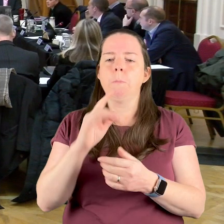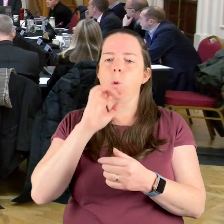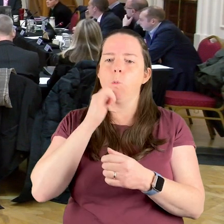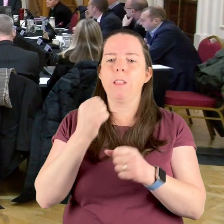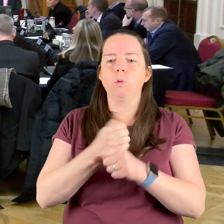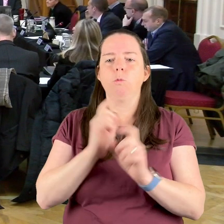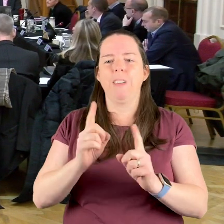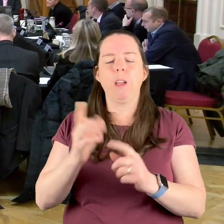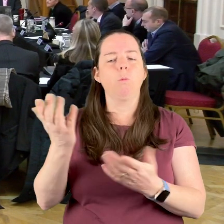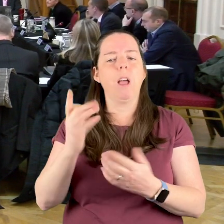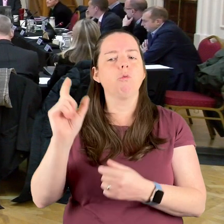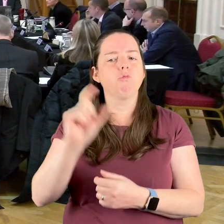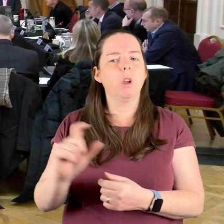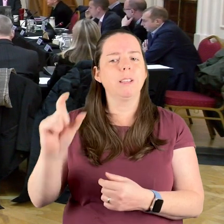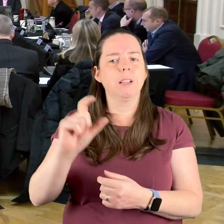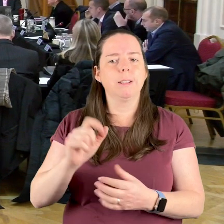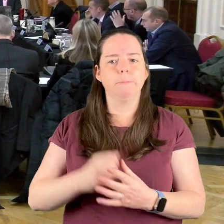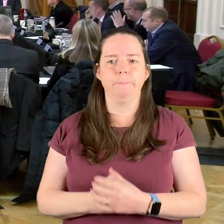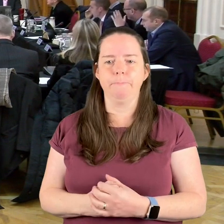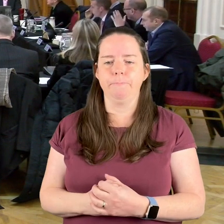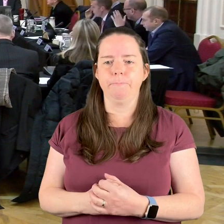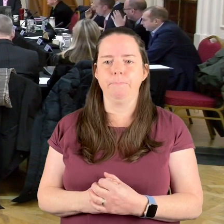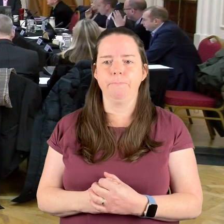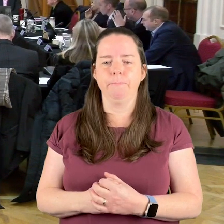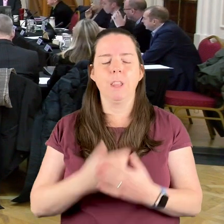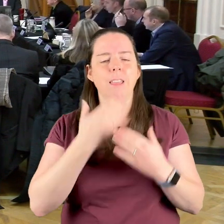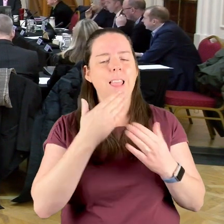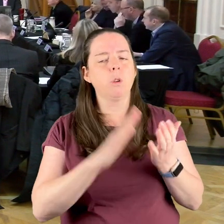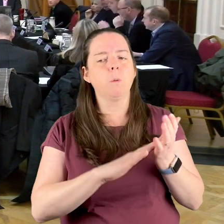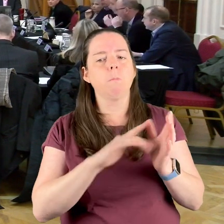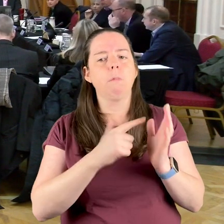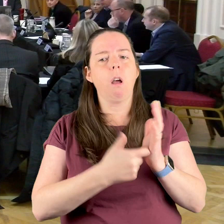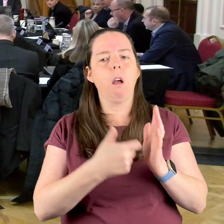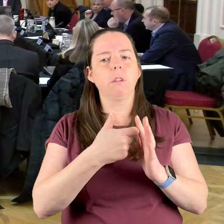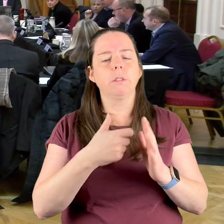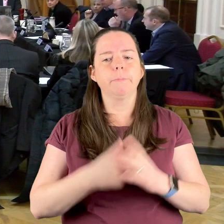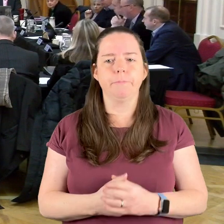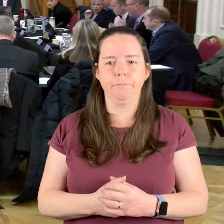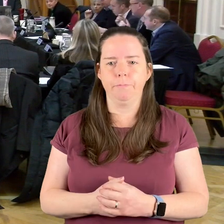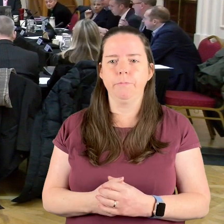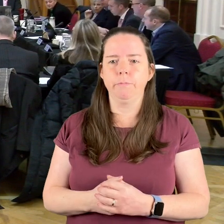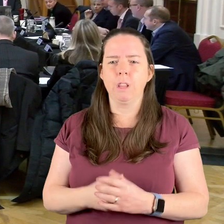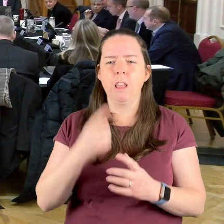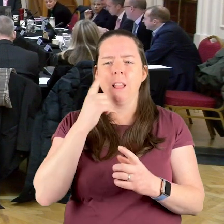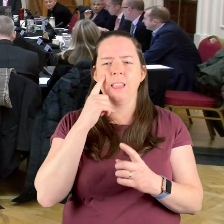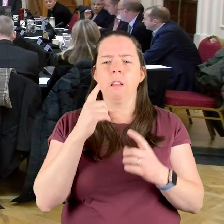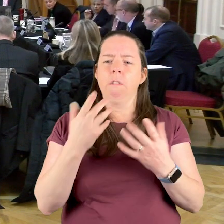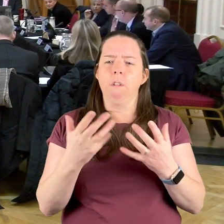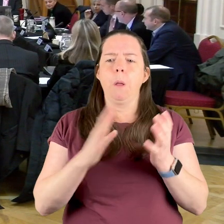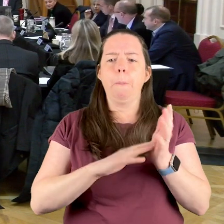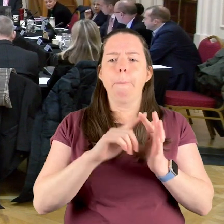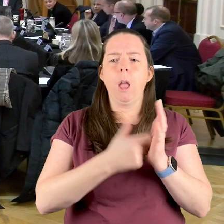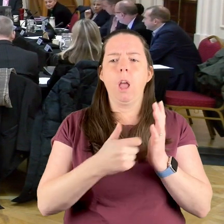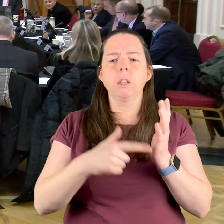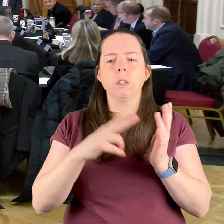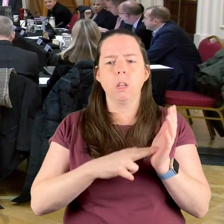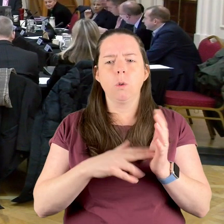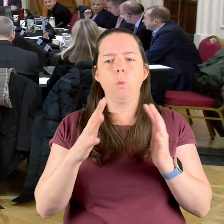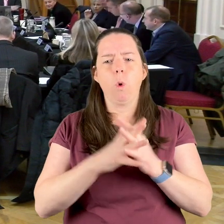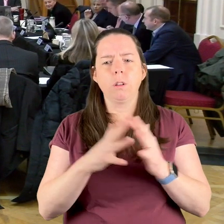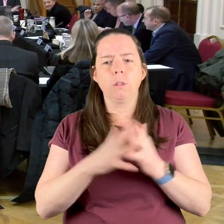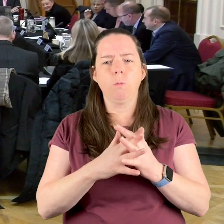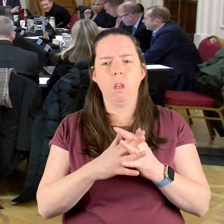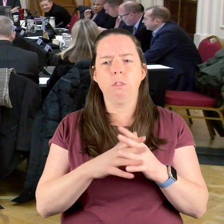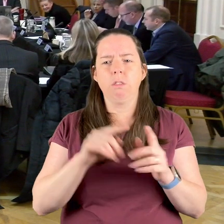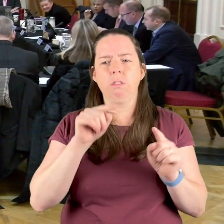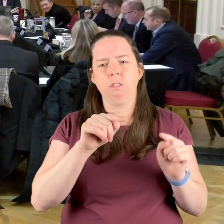to be doing in Croydon. Thank you. Mark. I suppose it's just to mirror it for both Merton and Wandsworth, but